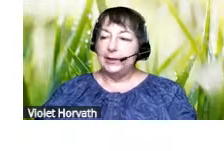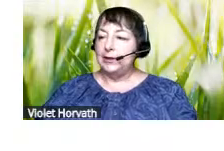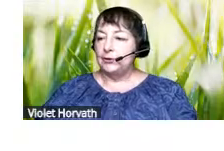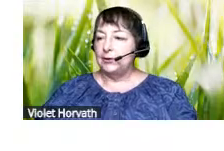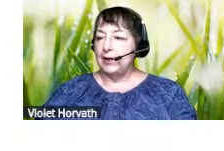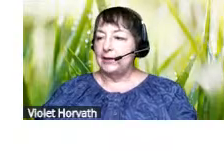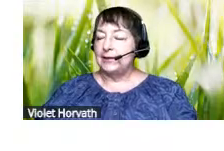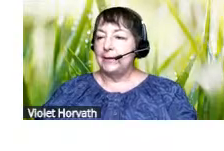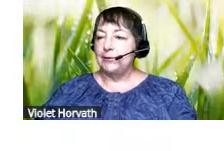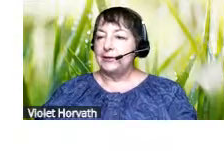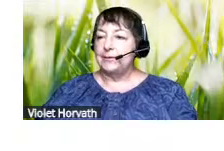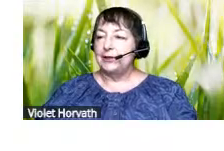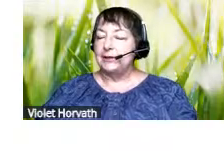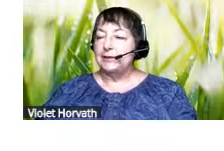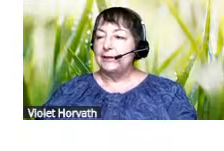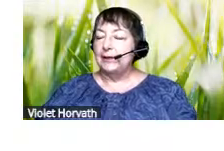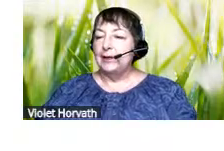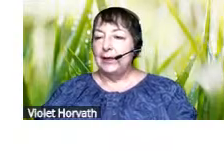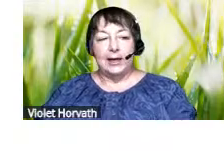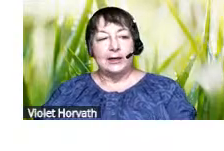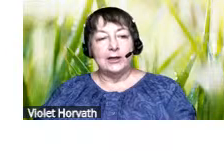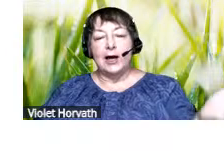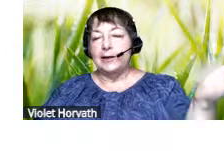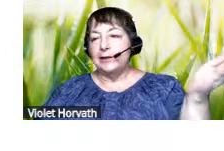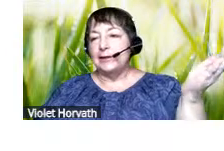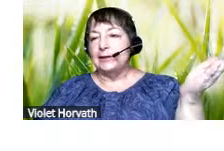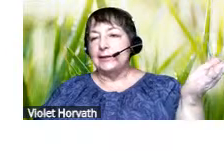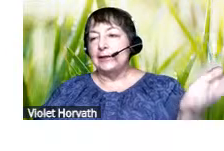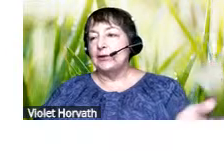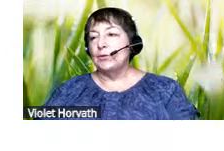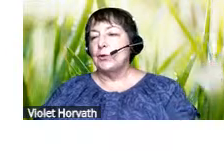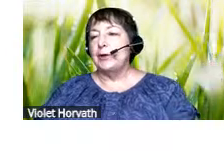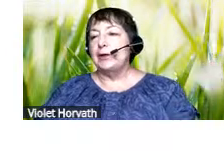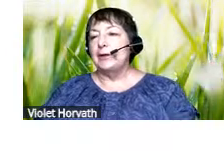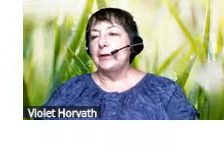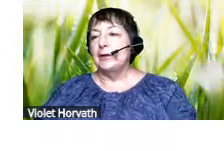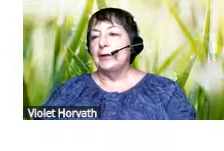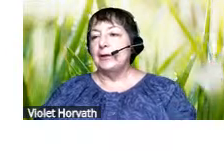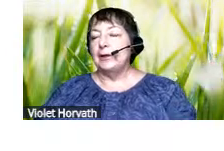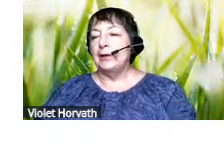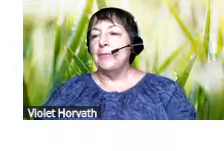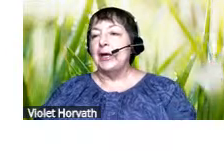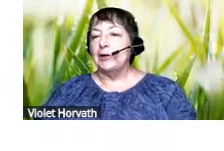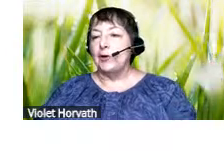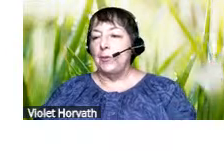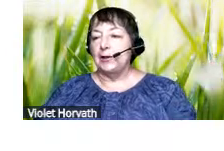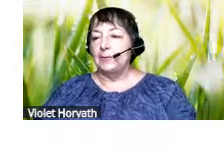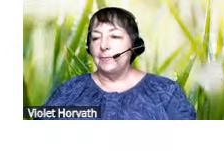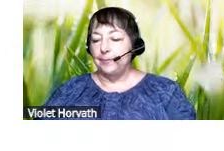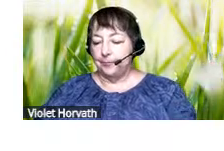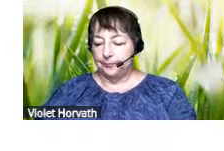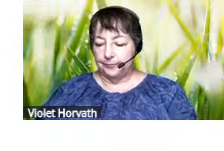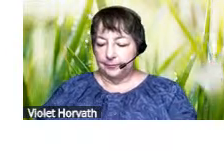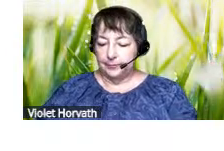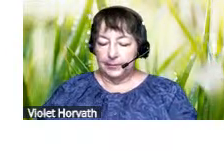what internalized ableism is. And a lot of this is rooted in the medical model.